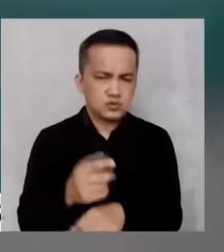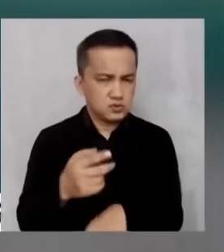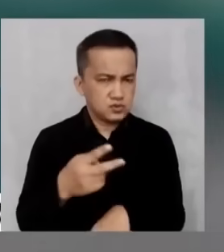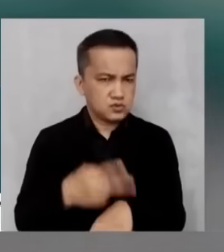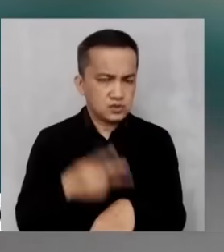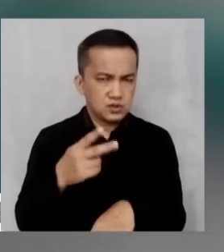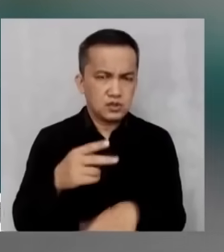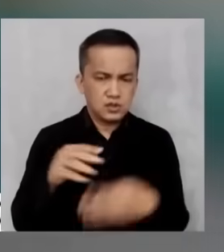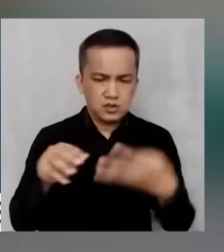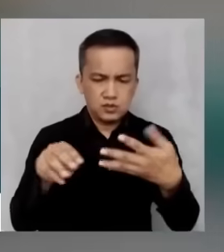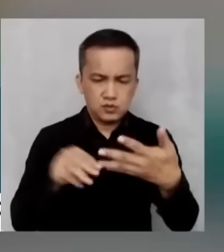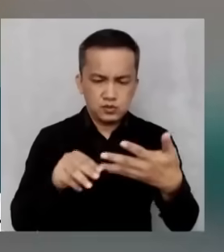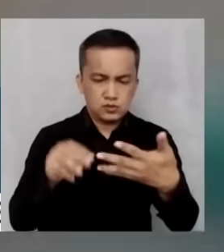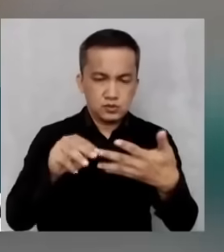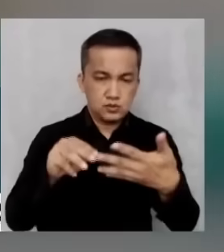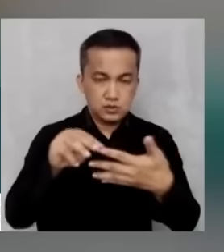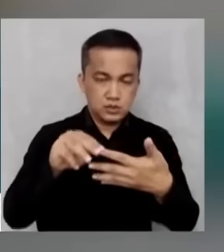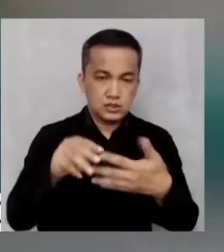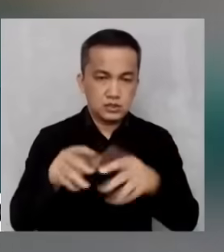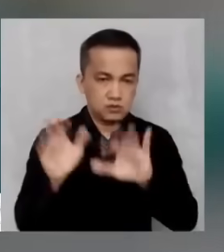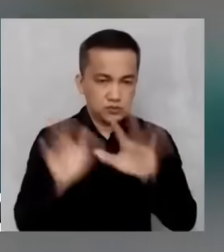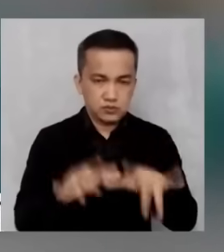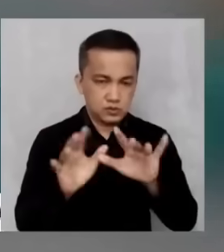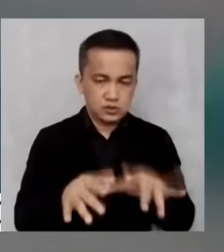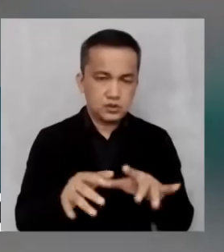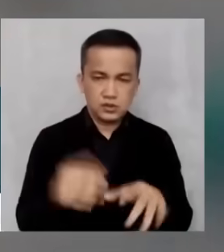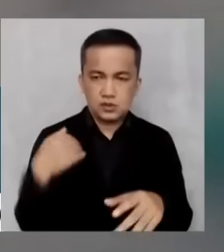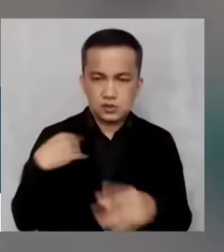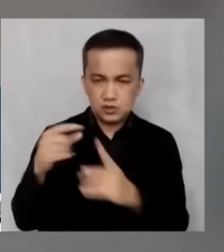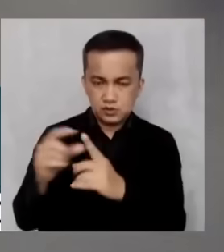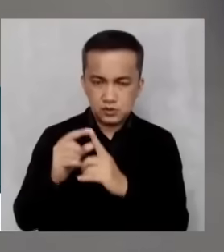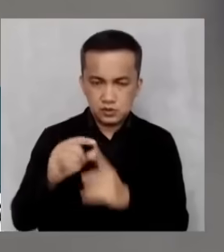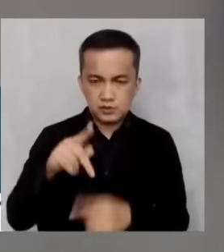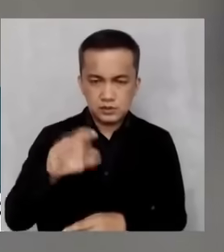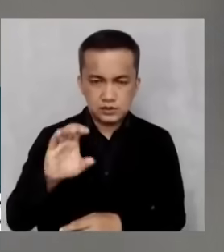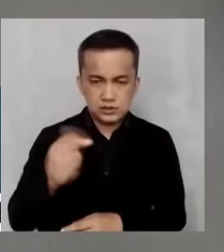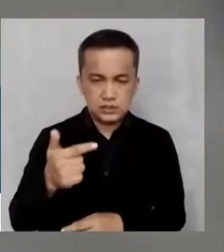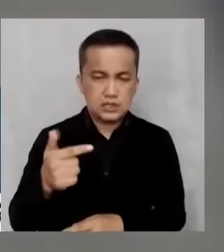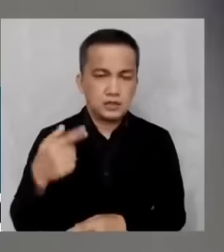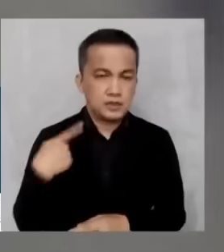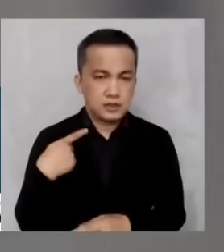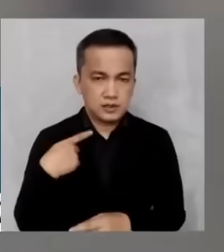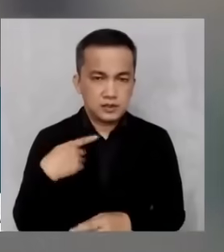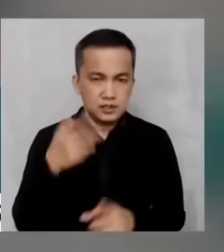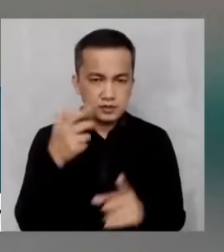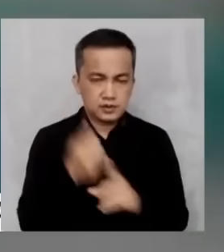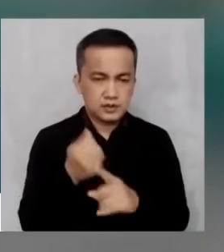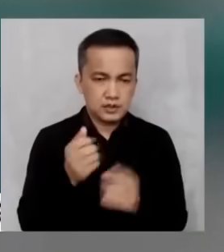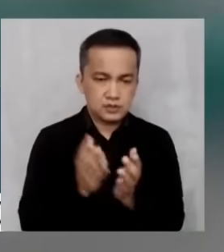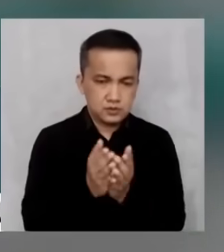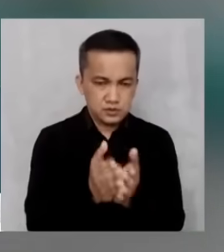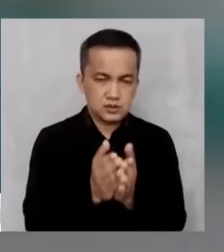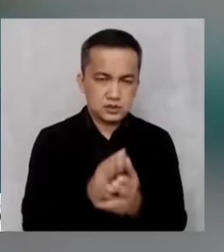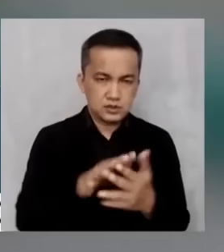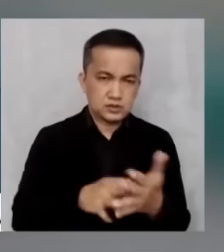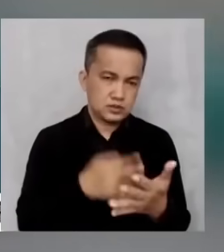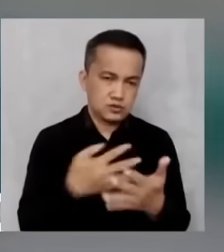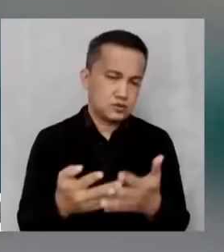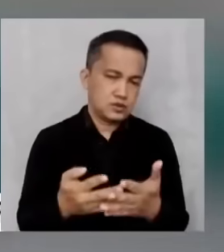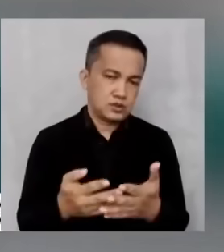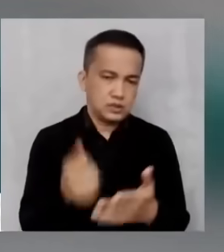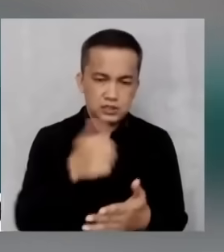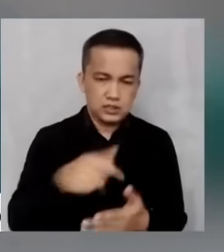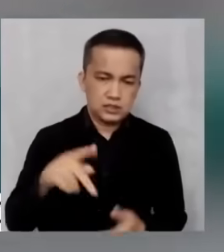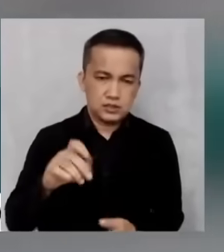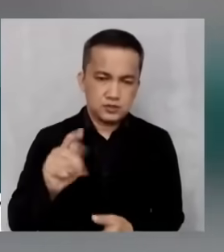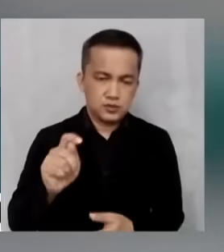moderate seas. But as of now, we don't have word yet from the Philippine Coast Guard if there are any affected ferry and trips in any of the ports here in Cebu